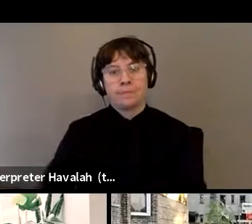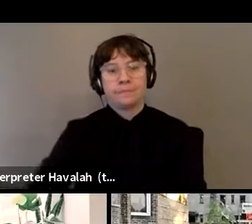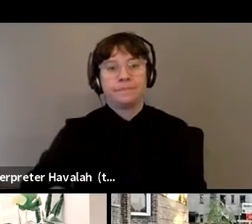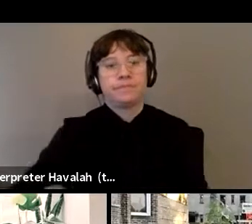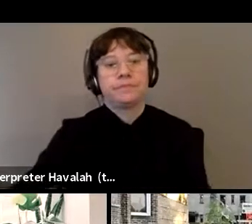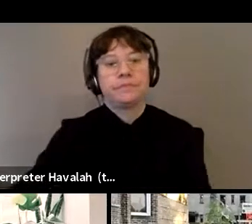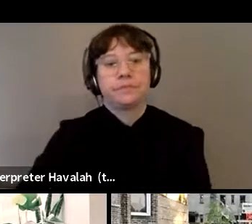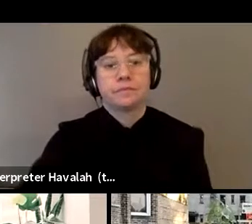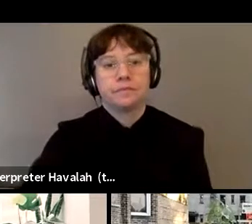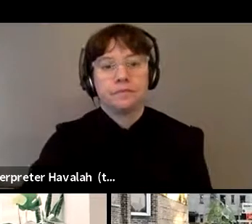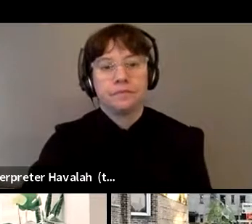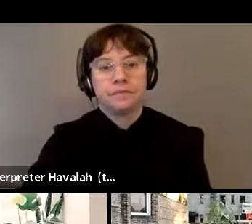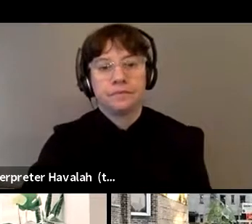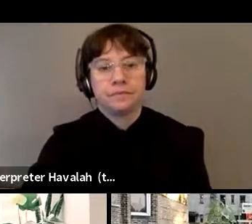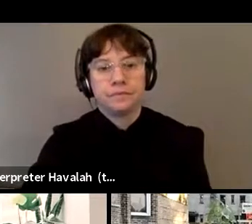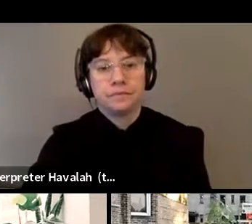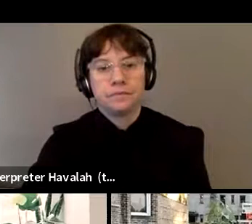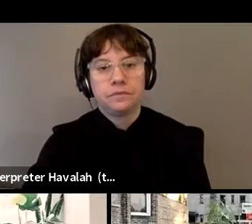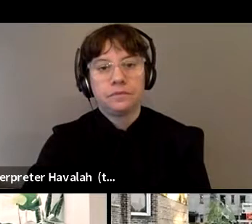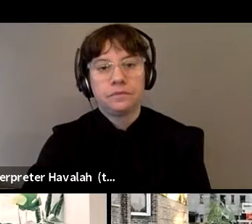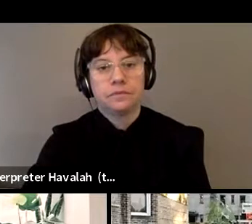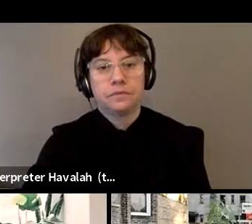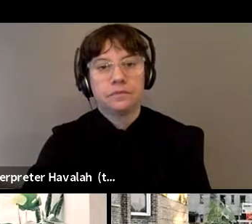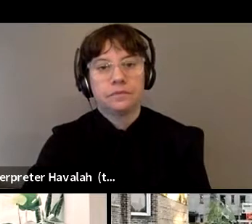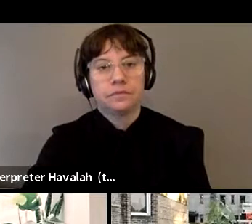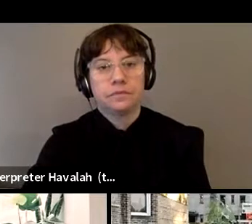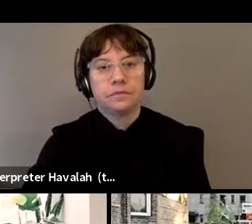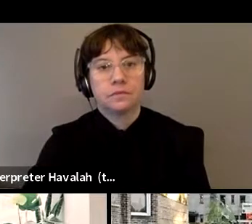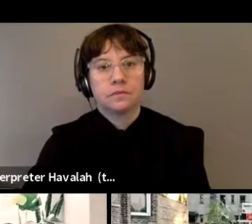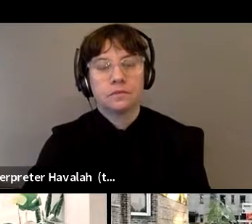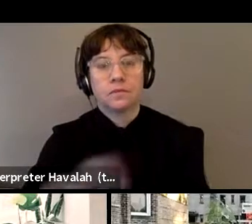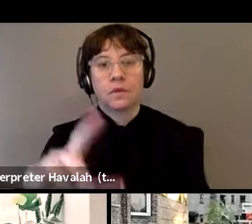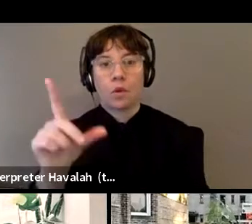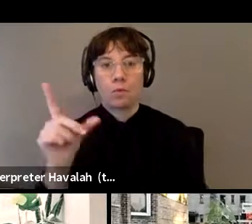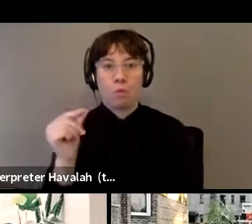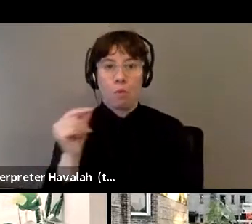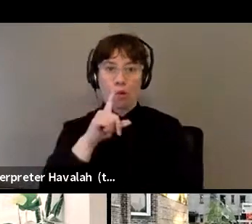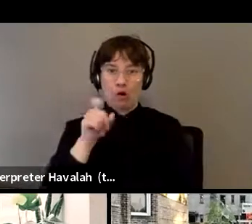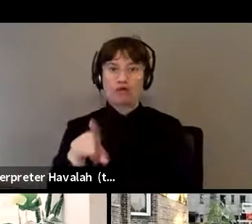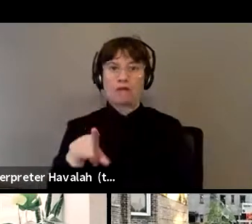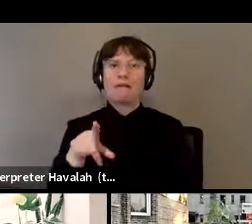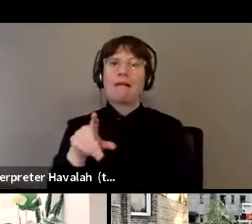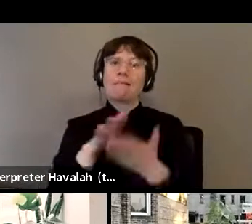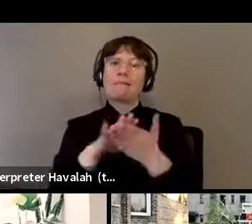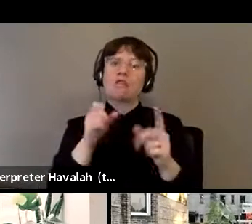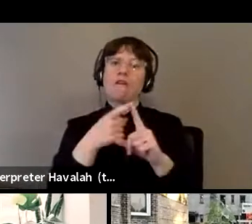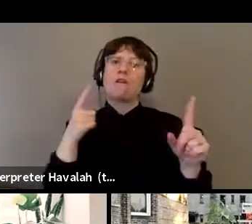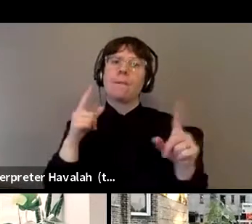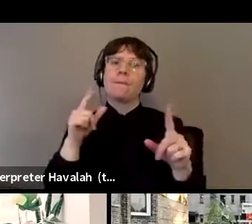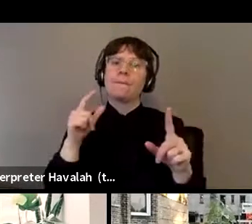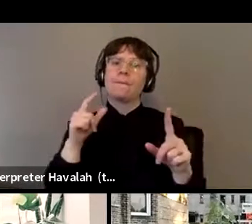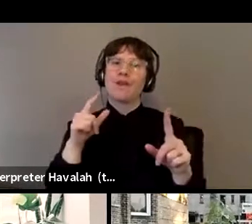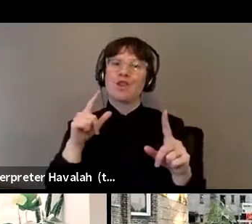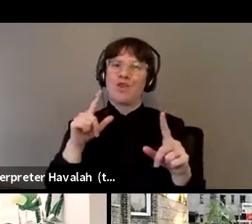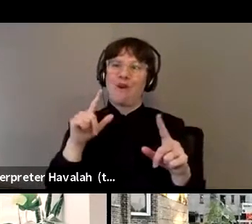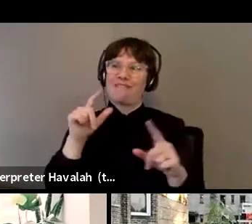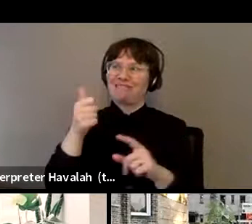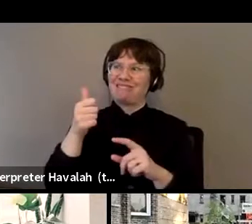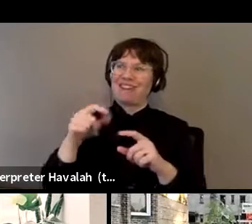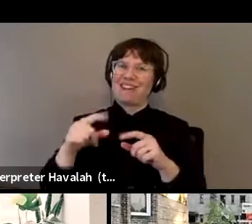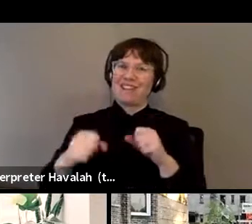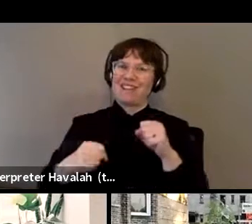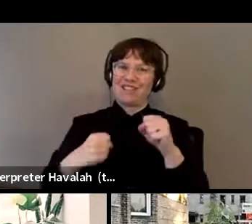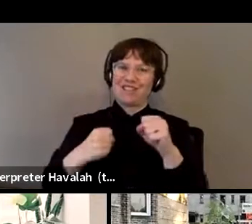And then another question we have in the chat is, what lessons are you learning from the 10-year-long struggle to fund the